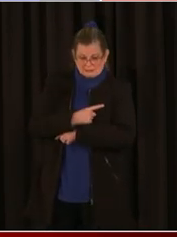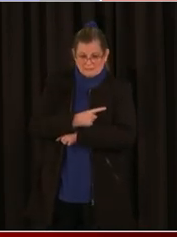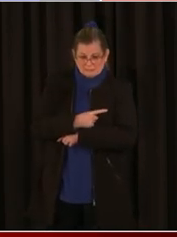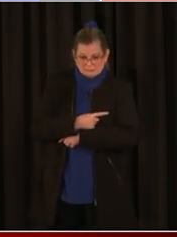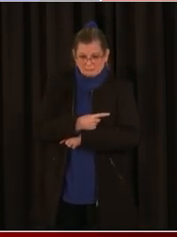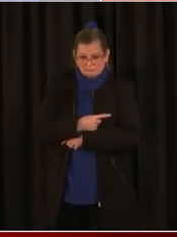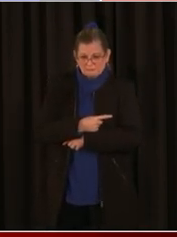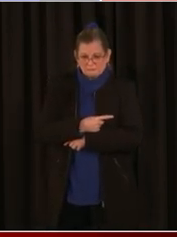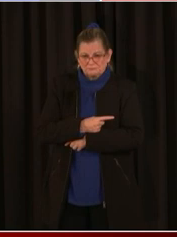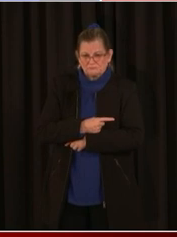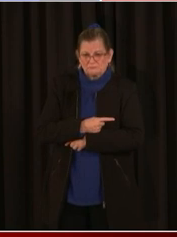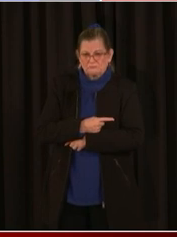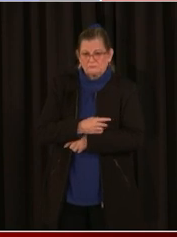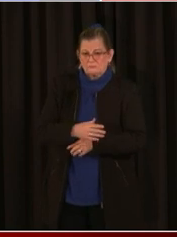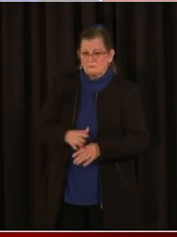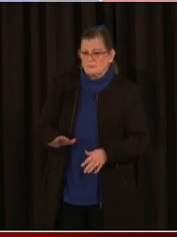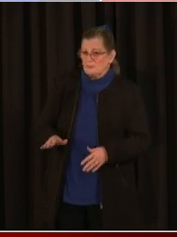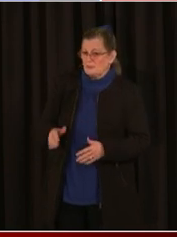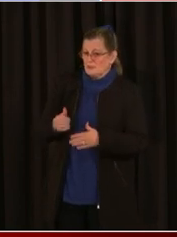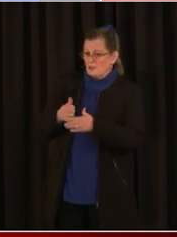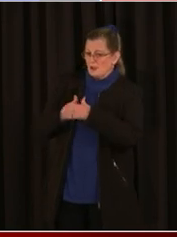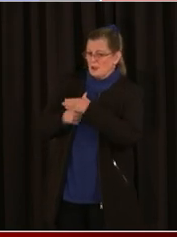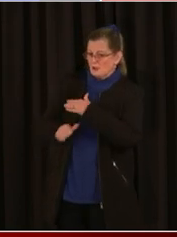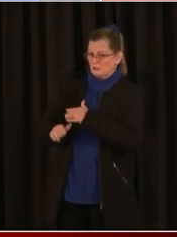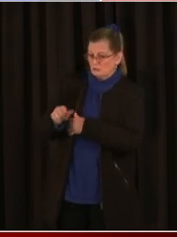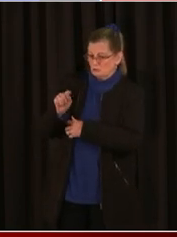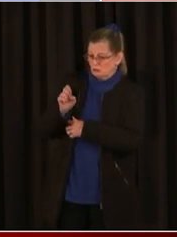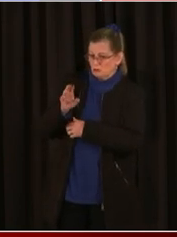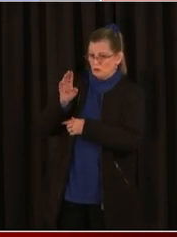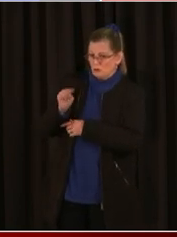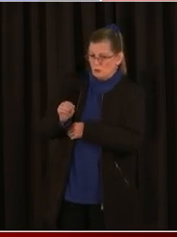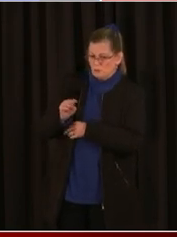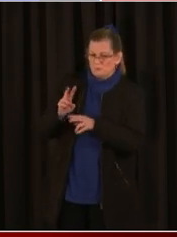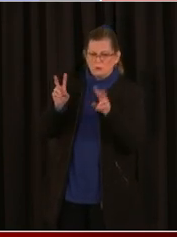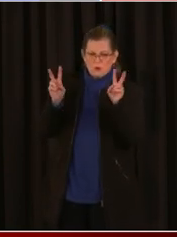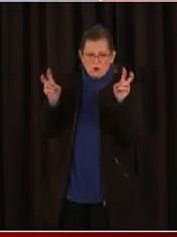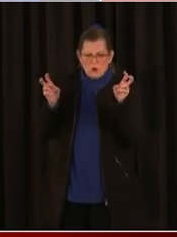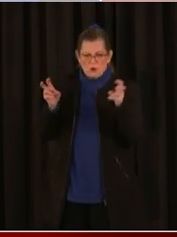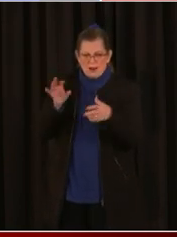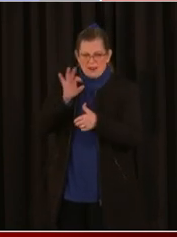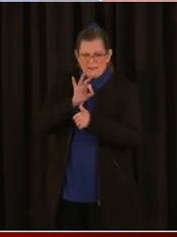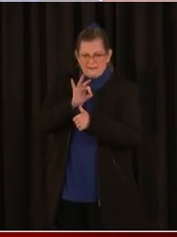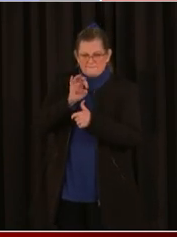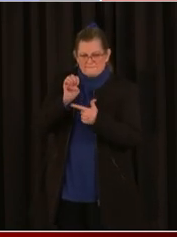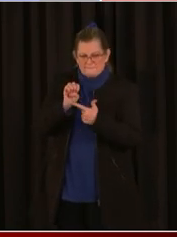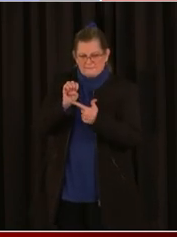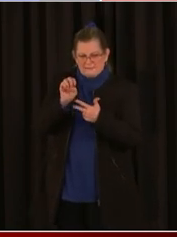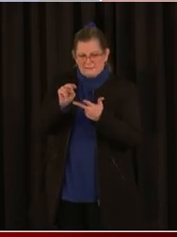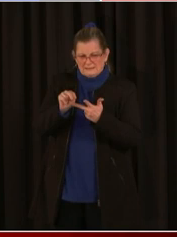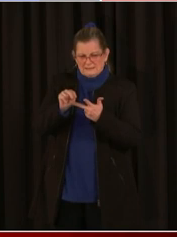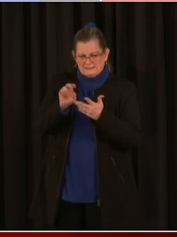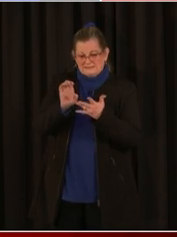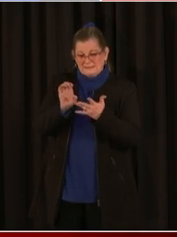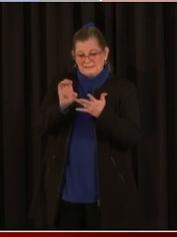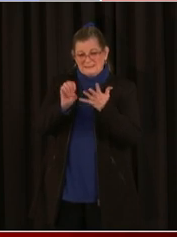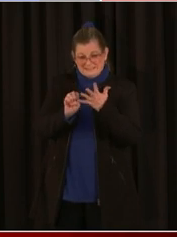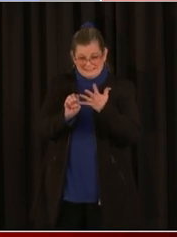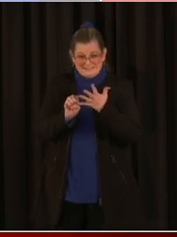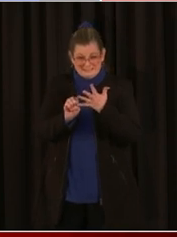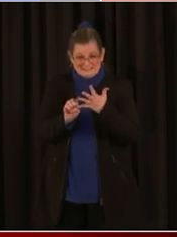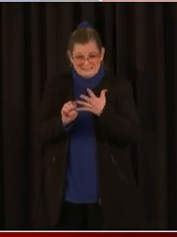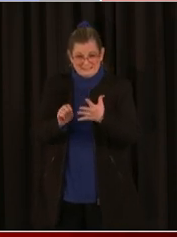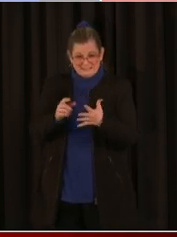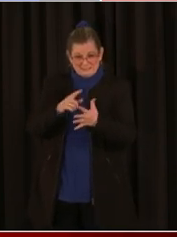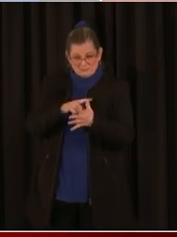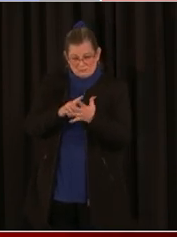say it under the term fences. So as you all know, there is a fence around the Capitol complex. And why am I bringing that up?